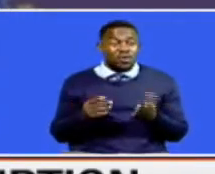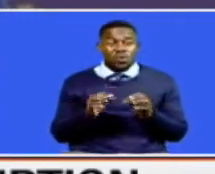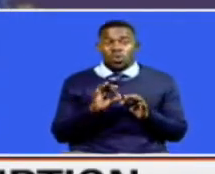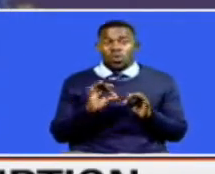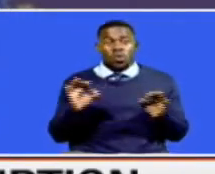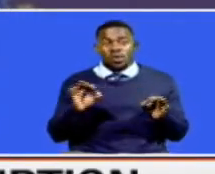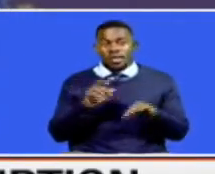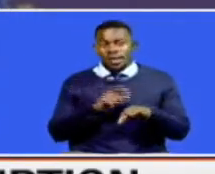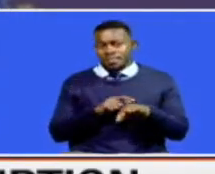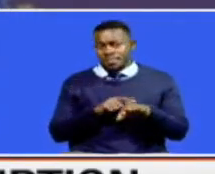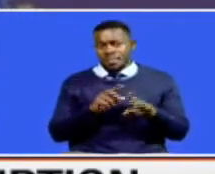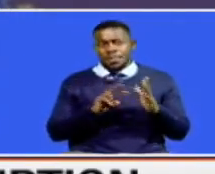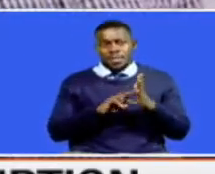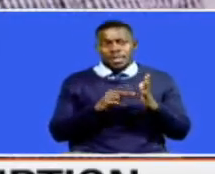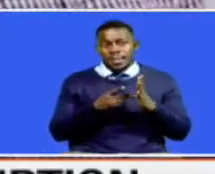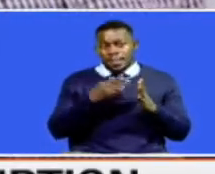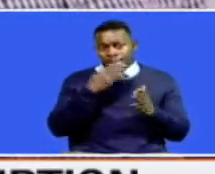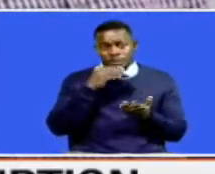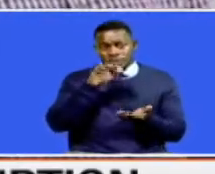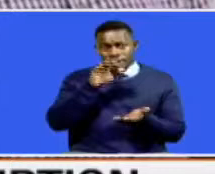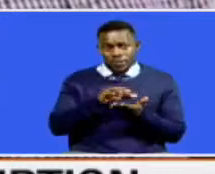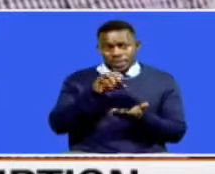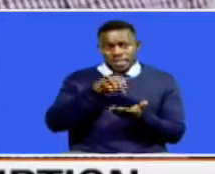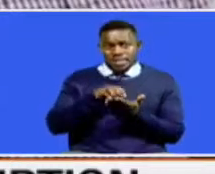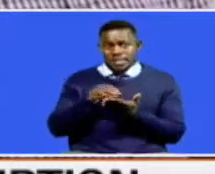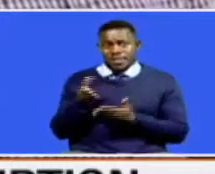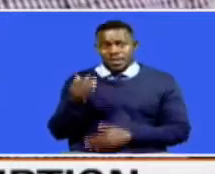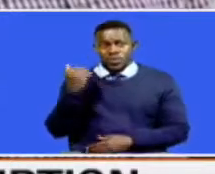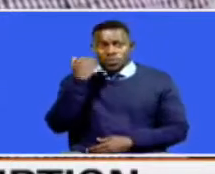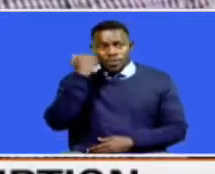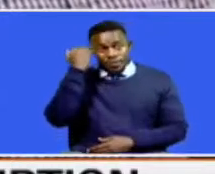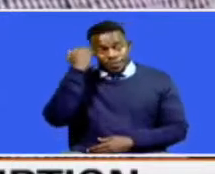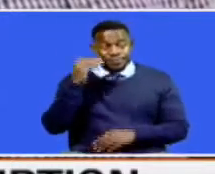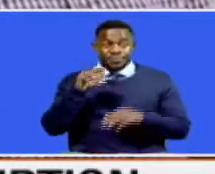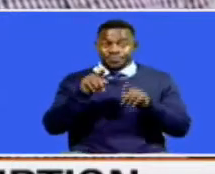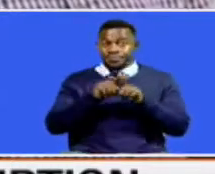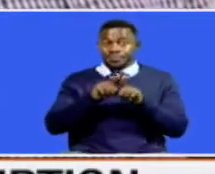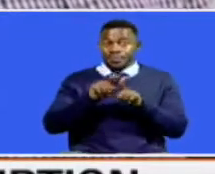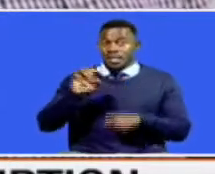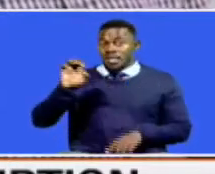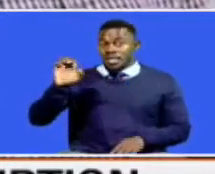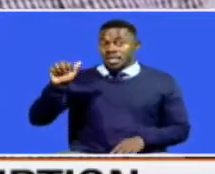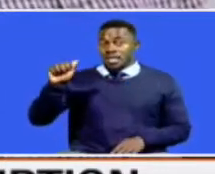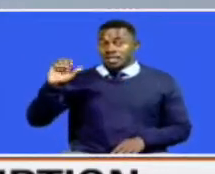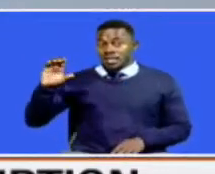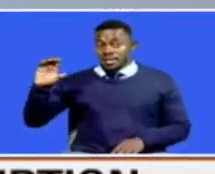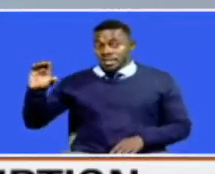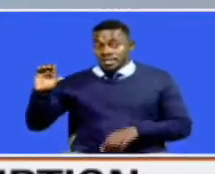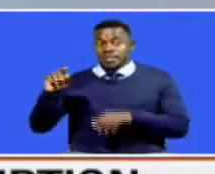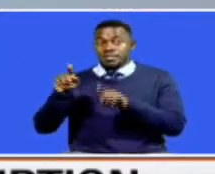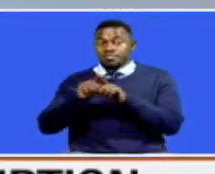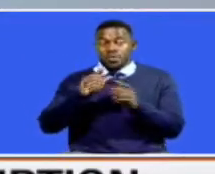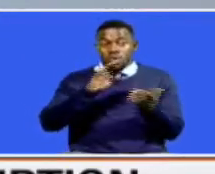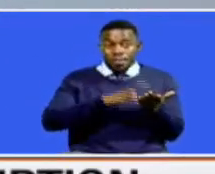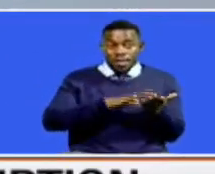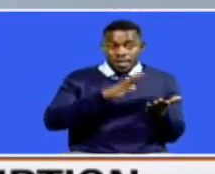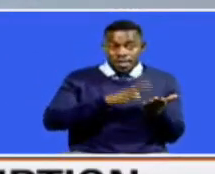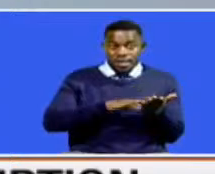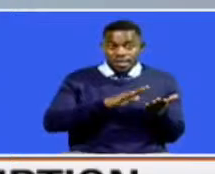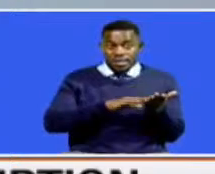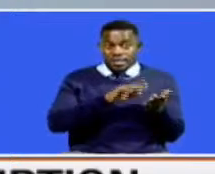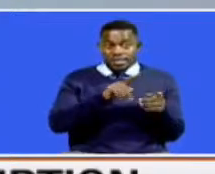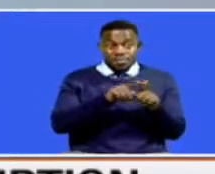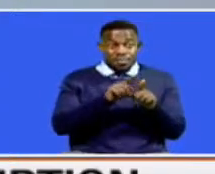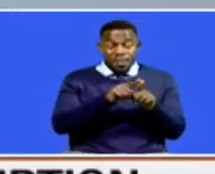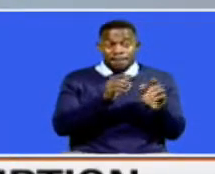1 year, and the big cases, 2 years. At the same time, the Ethics and Anti-Corruption Commission has recommended the prosecution of